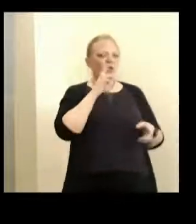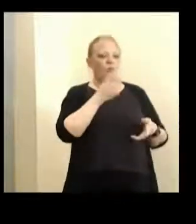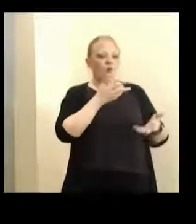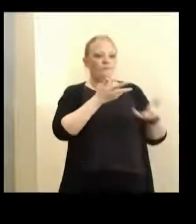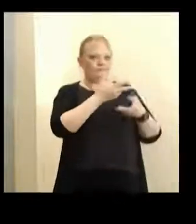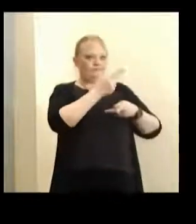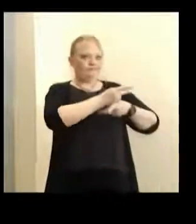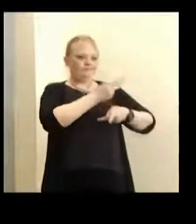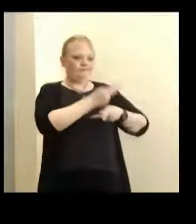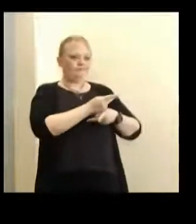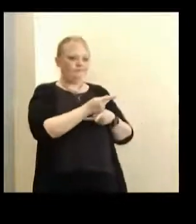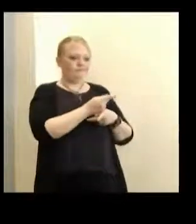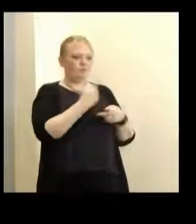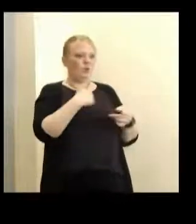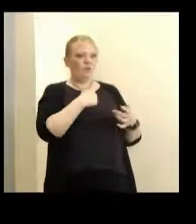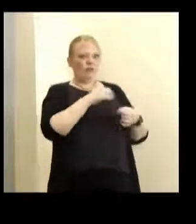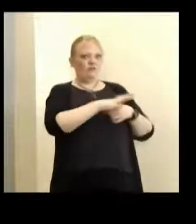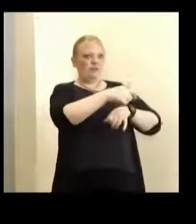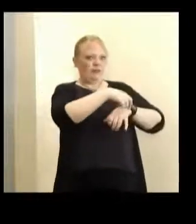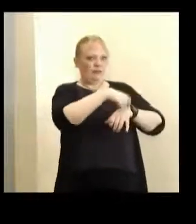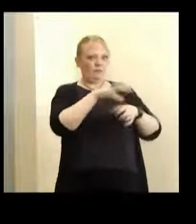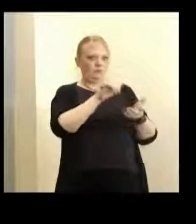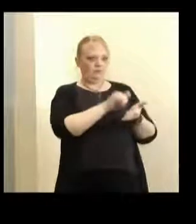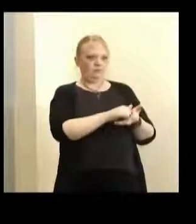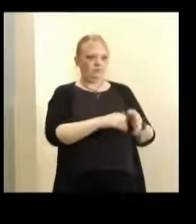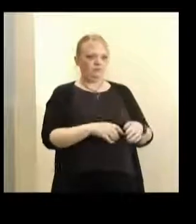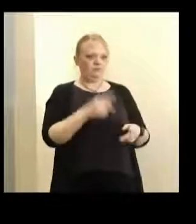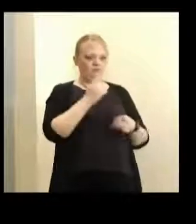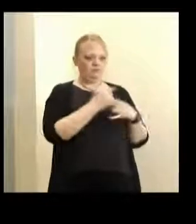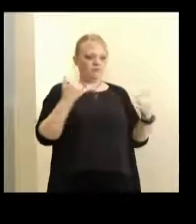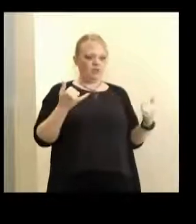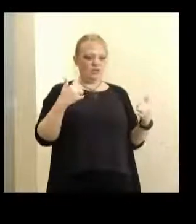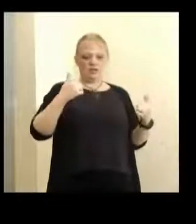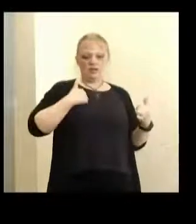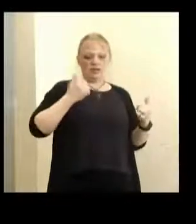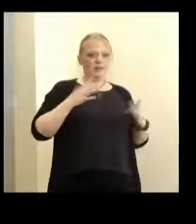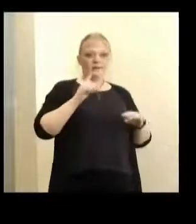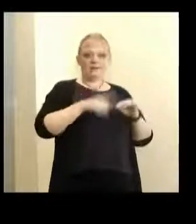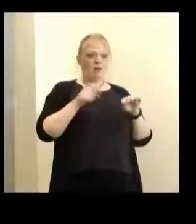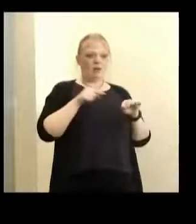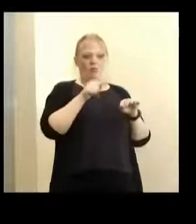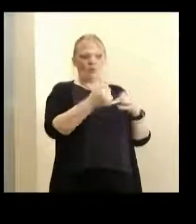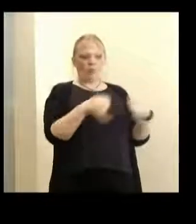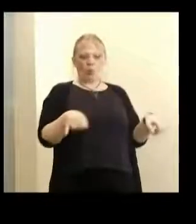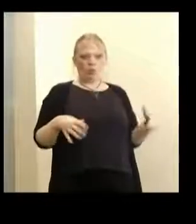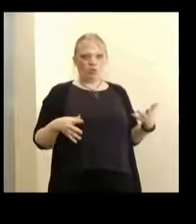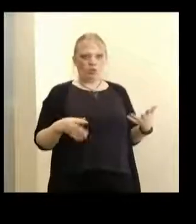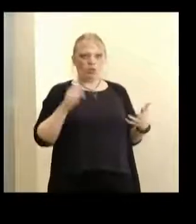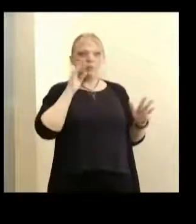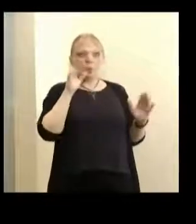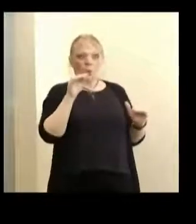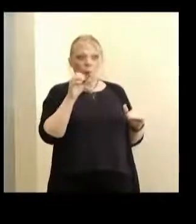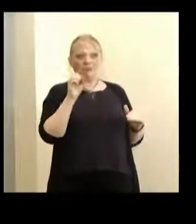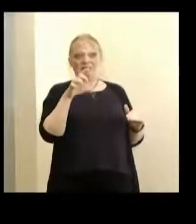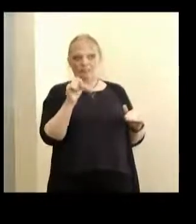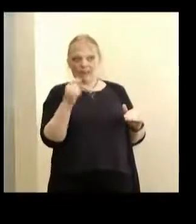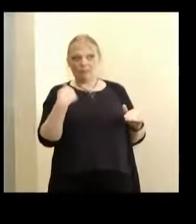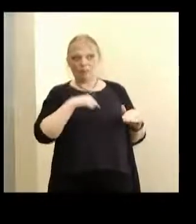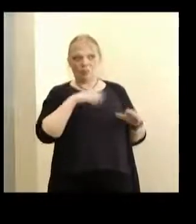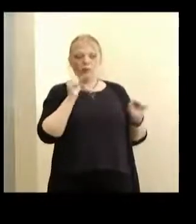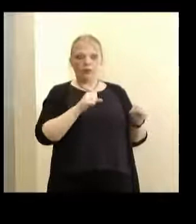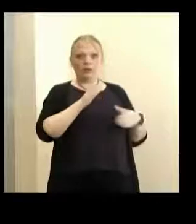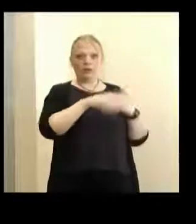this. We certainly have time to do that. Right now, Canadians cannot cross the border. I'm hoping that by September, we can all cross the border,